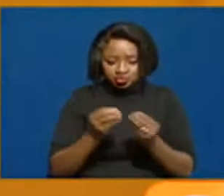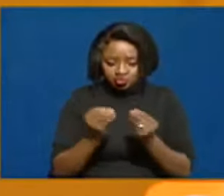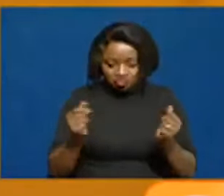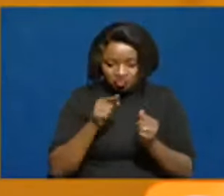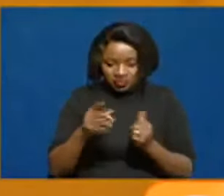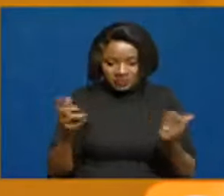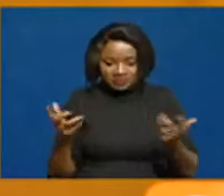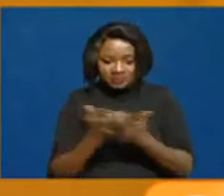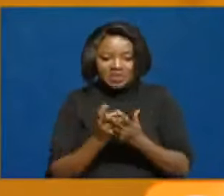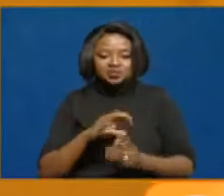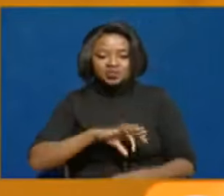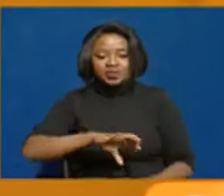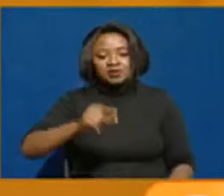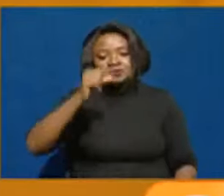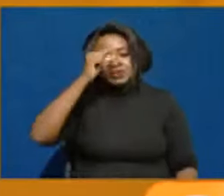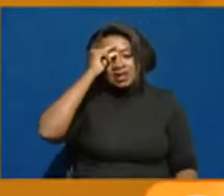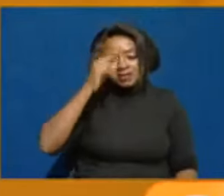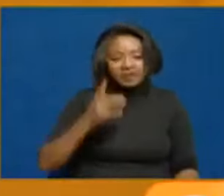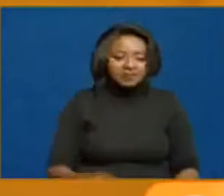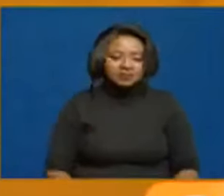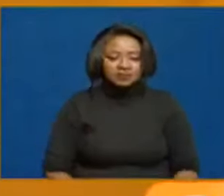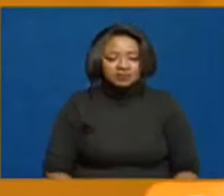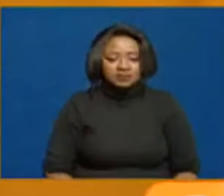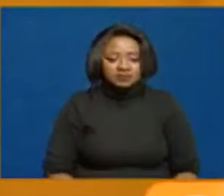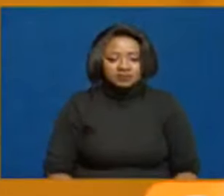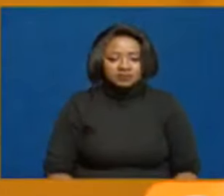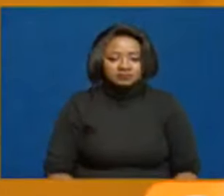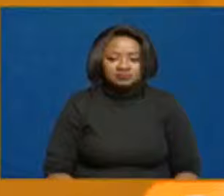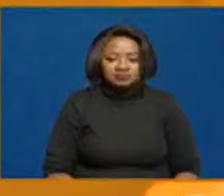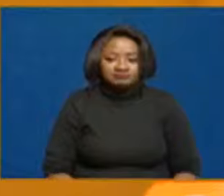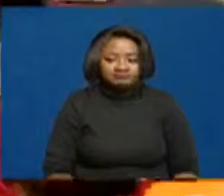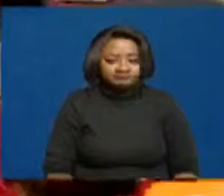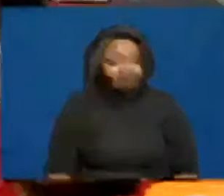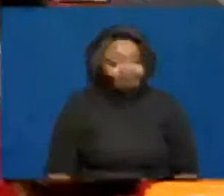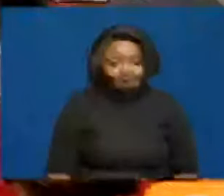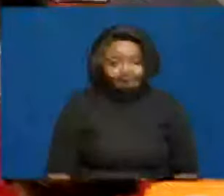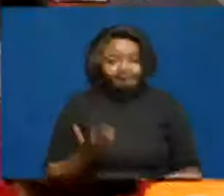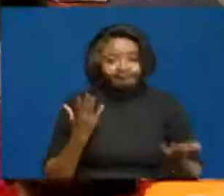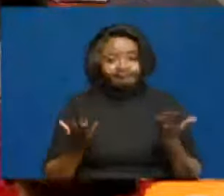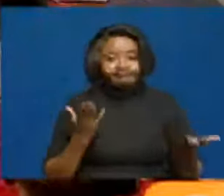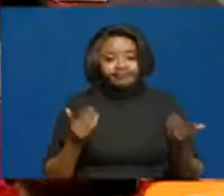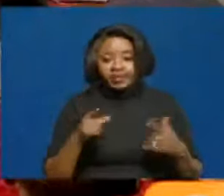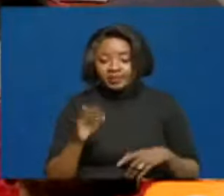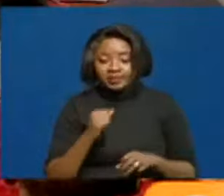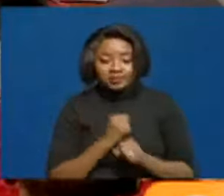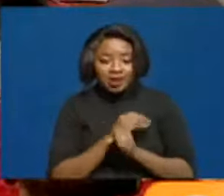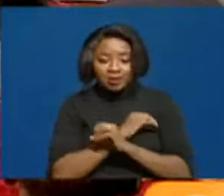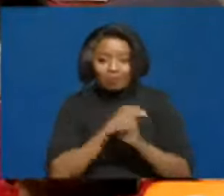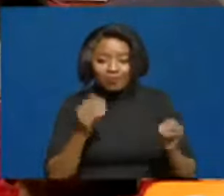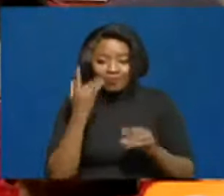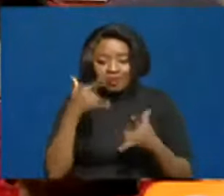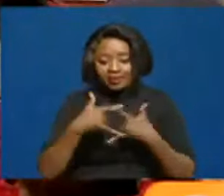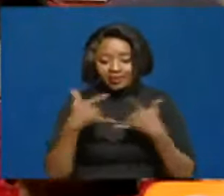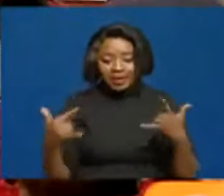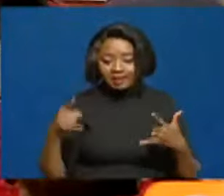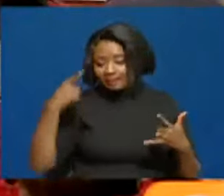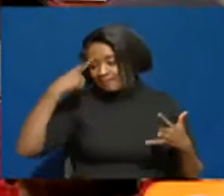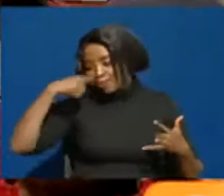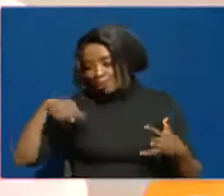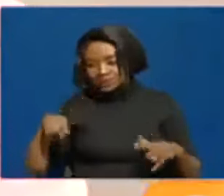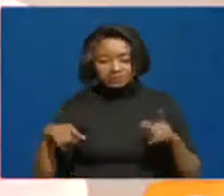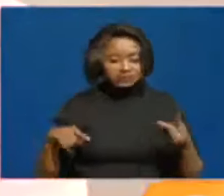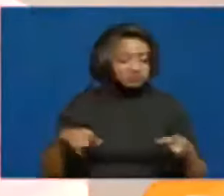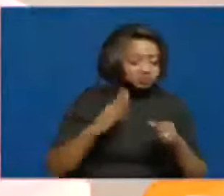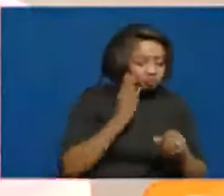relevant to the county government. So could it not be working because of the gap between policy and reality? Because when you say segregation at the